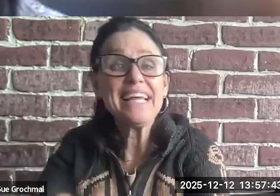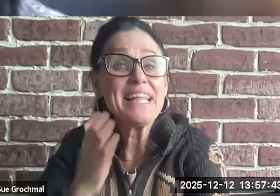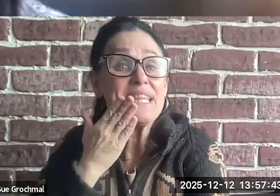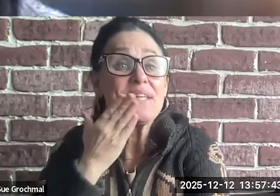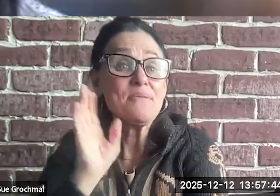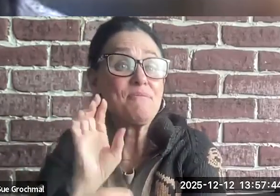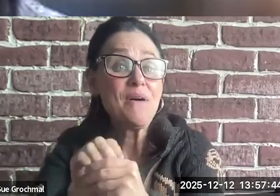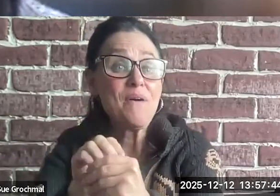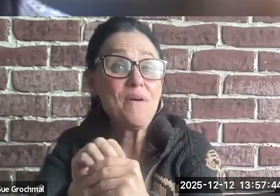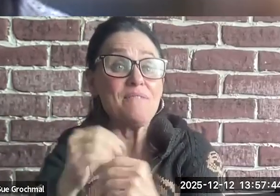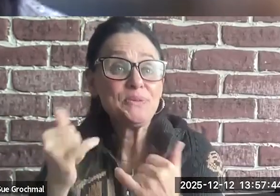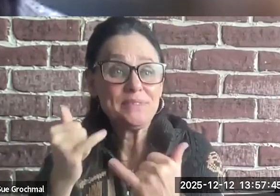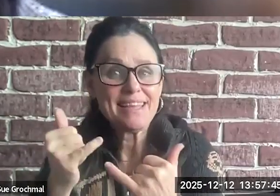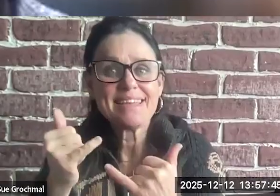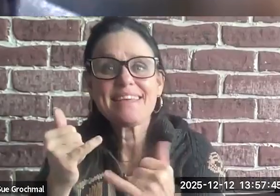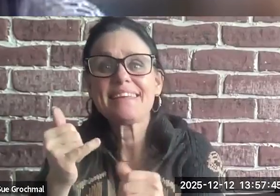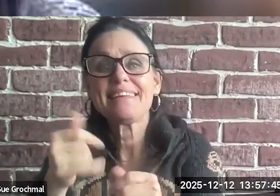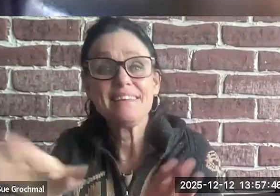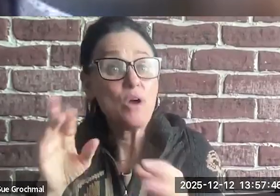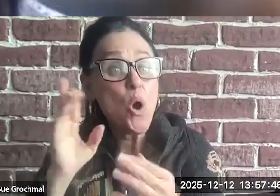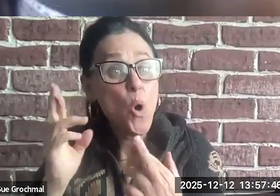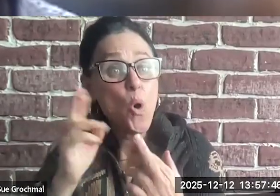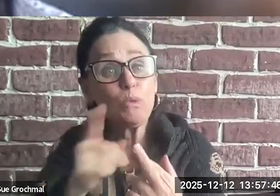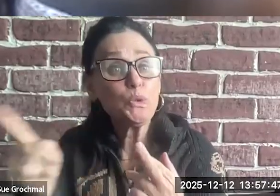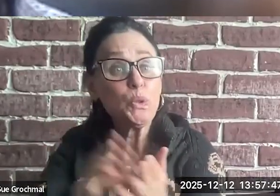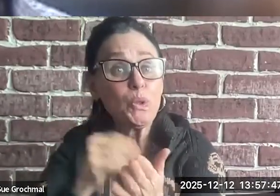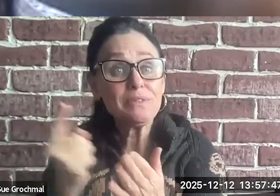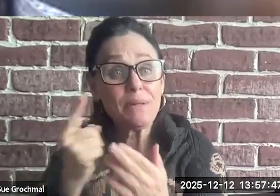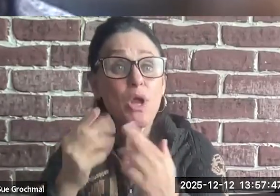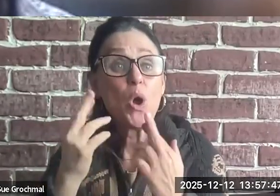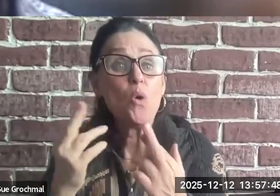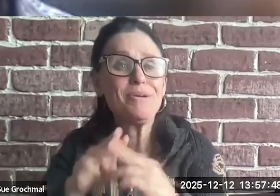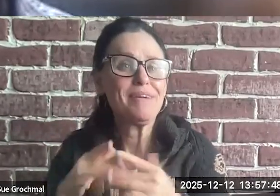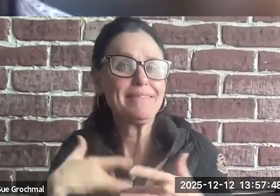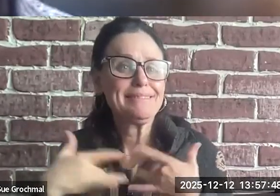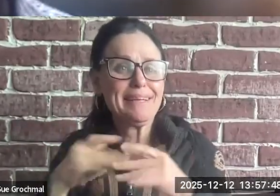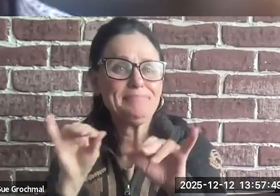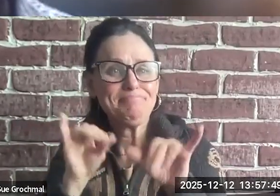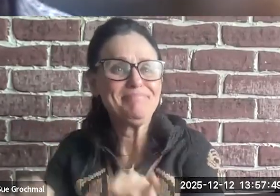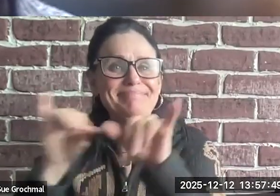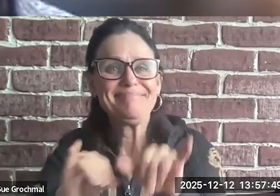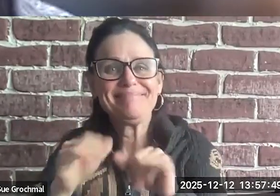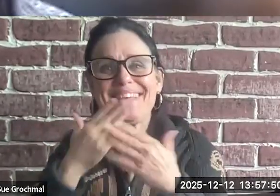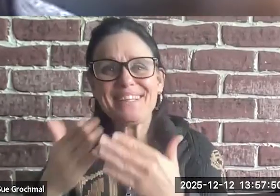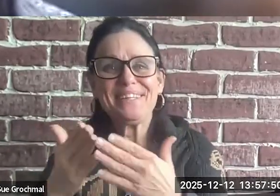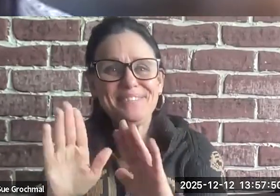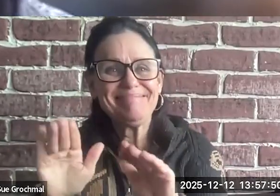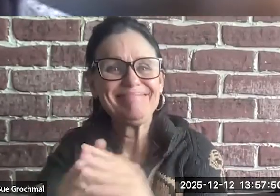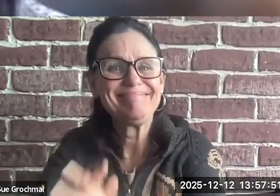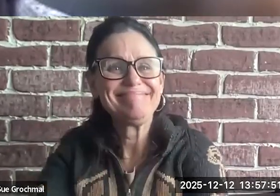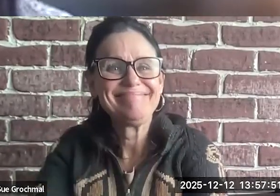for participating today, and I hope that you learned something, and I hope you're as excited as we are about this project. Thank you very much.